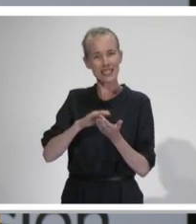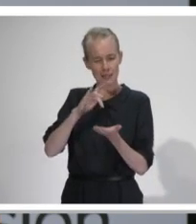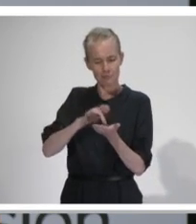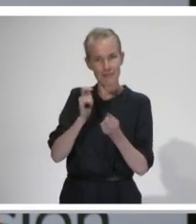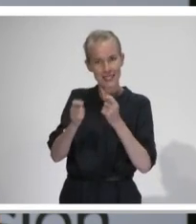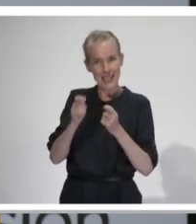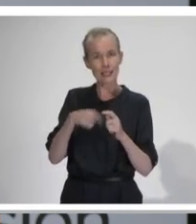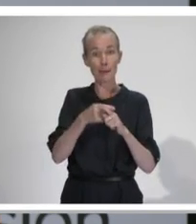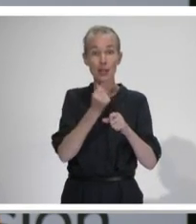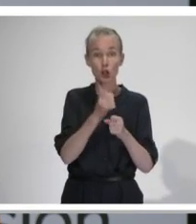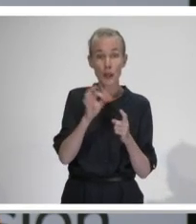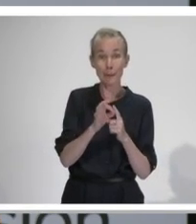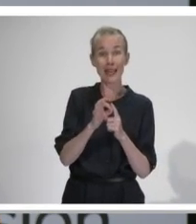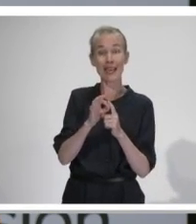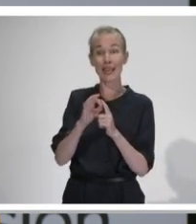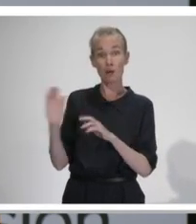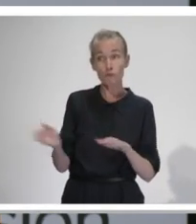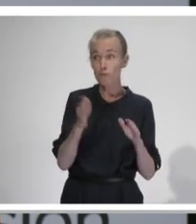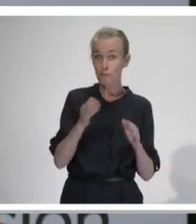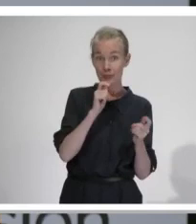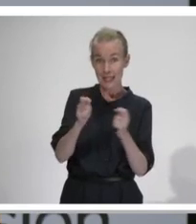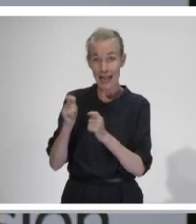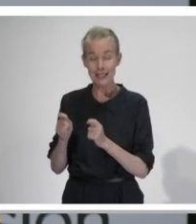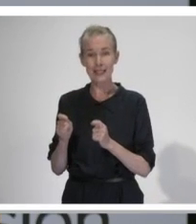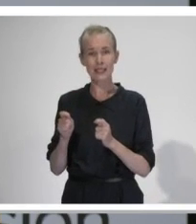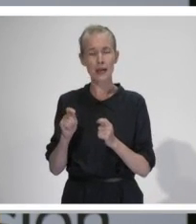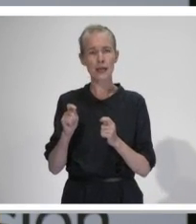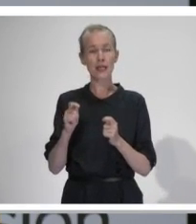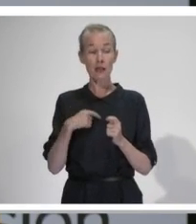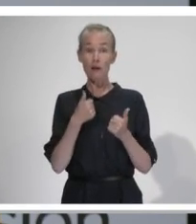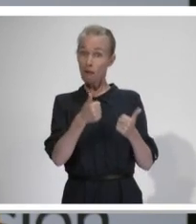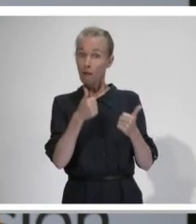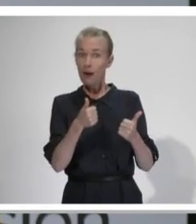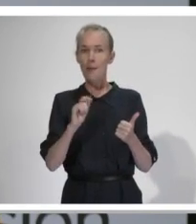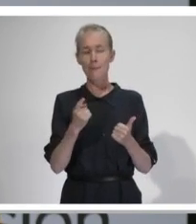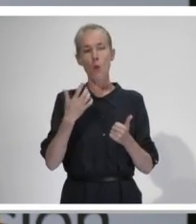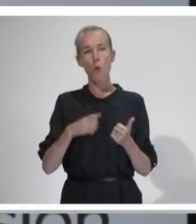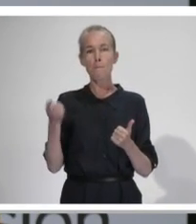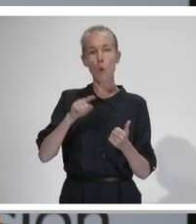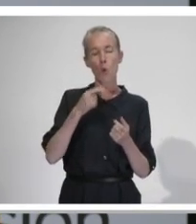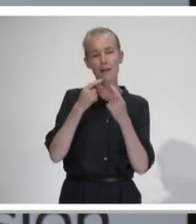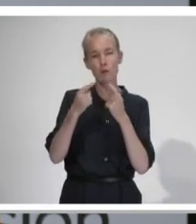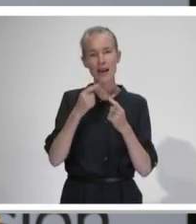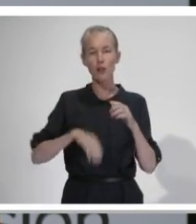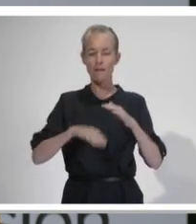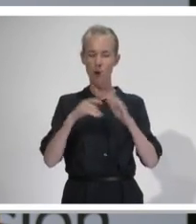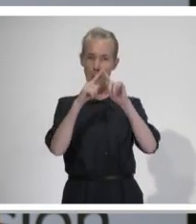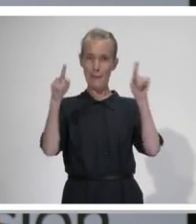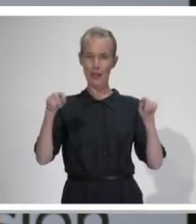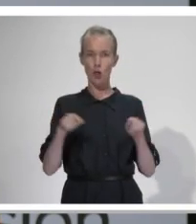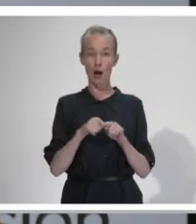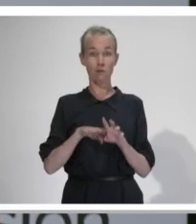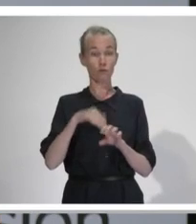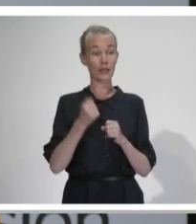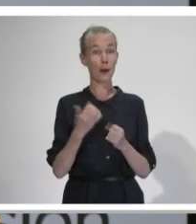our confidence that we really didn't have any undetected cases in the community. And they advised two things